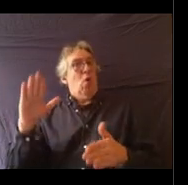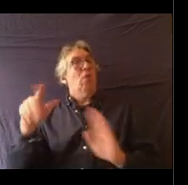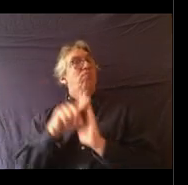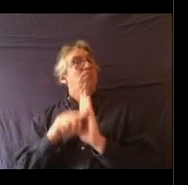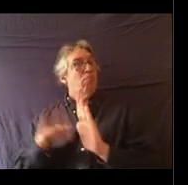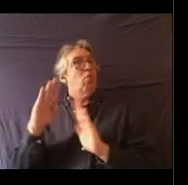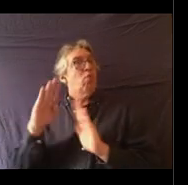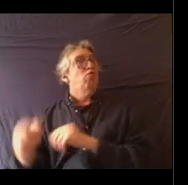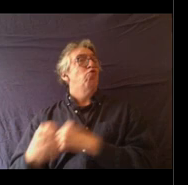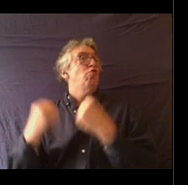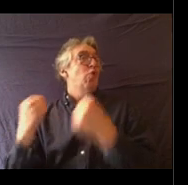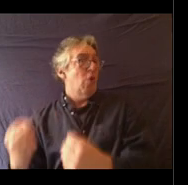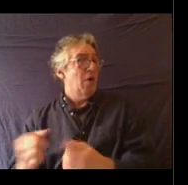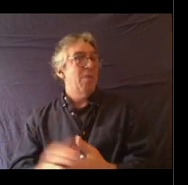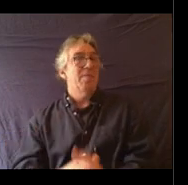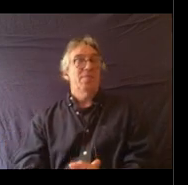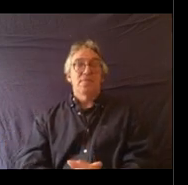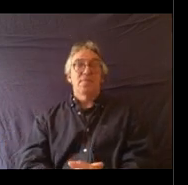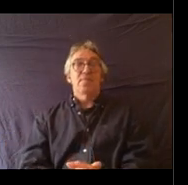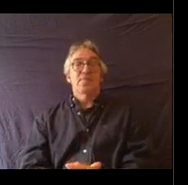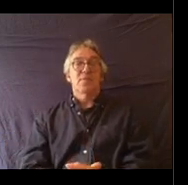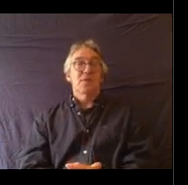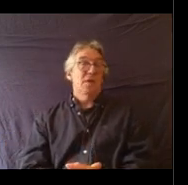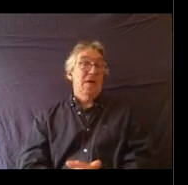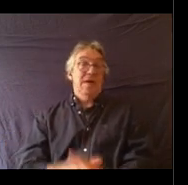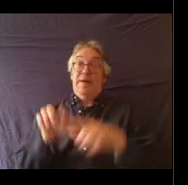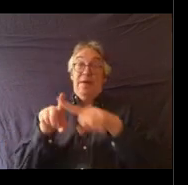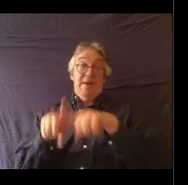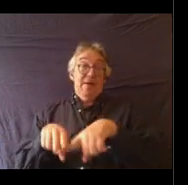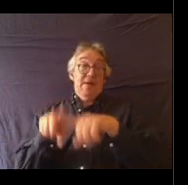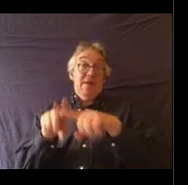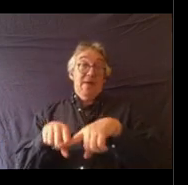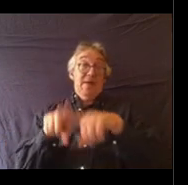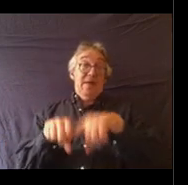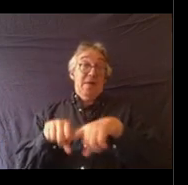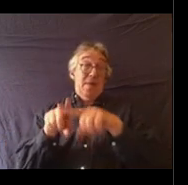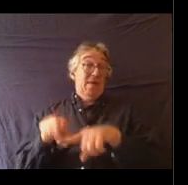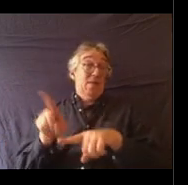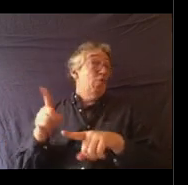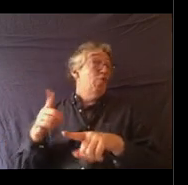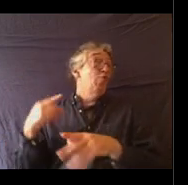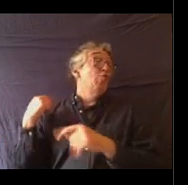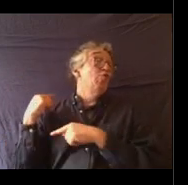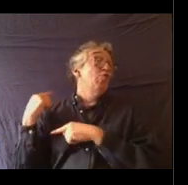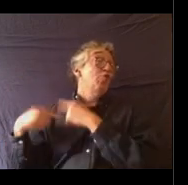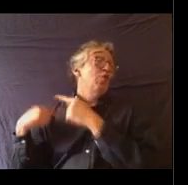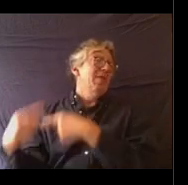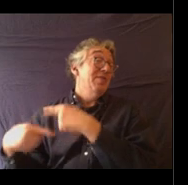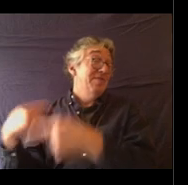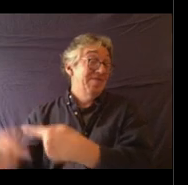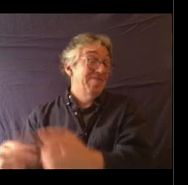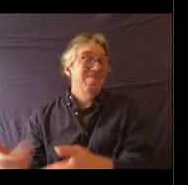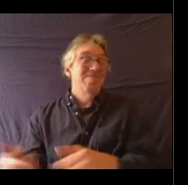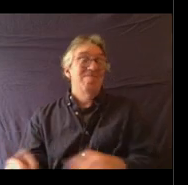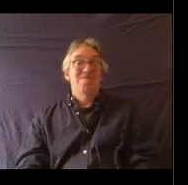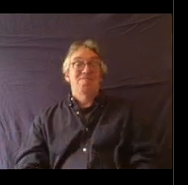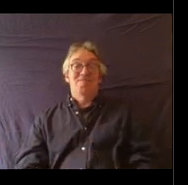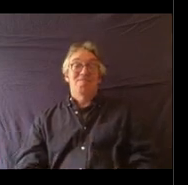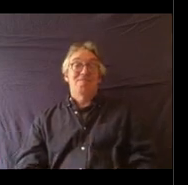how can I say, this is really depending also a little bit on their traditions, let's say. And since for us,